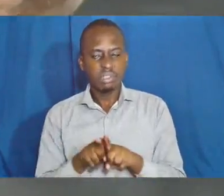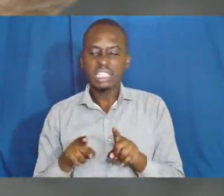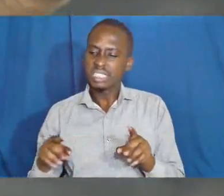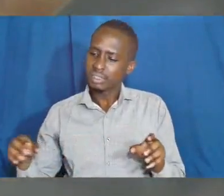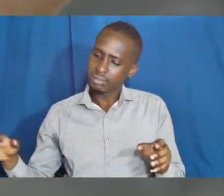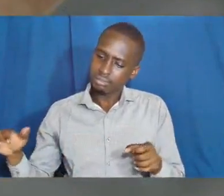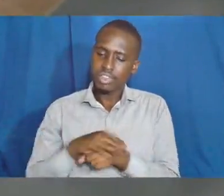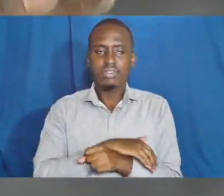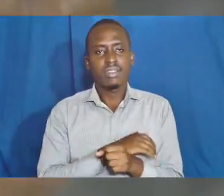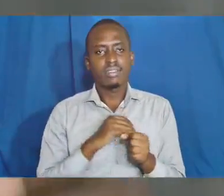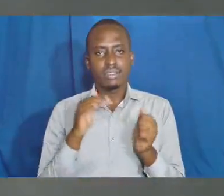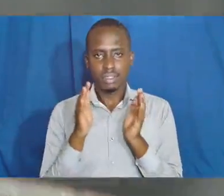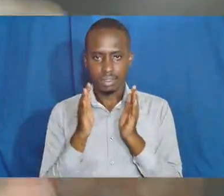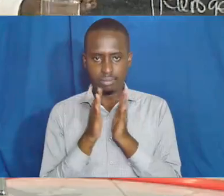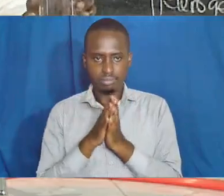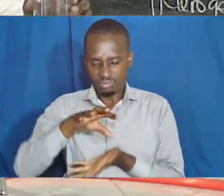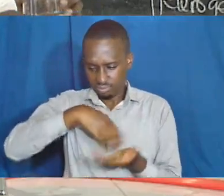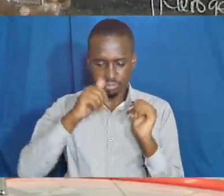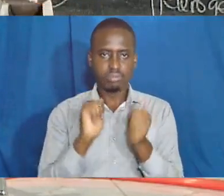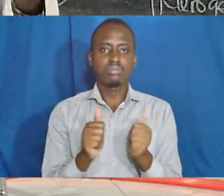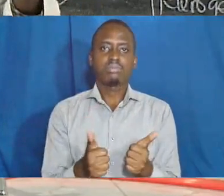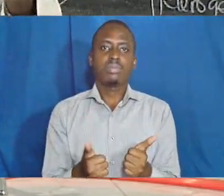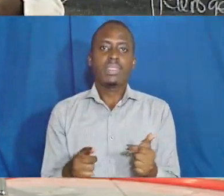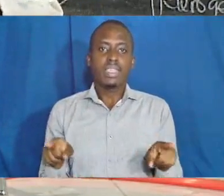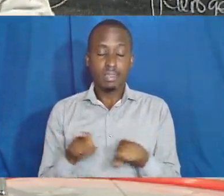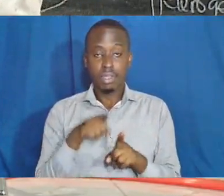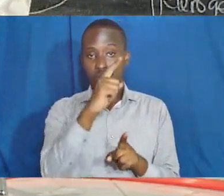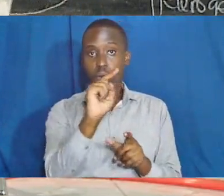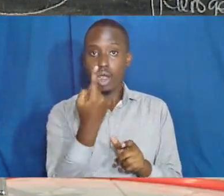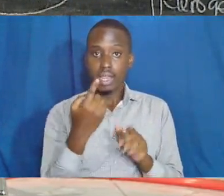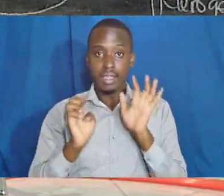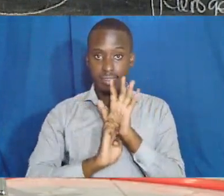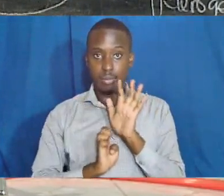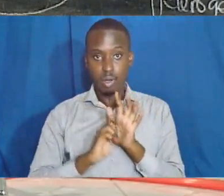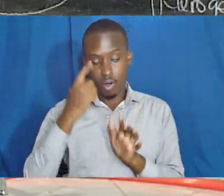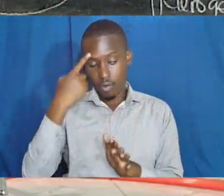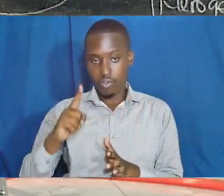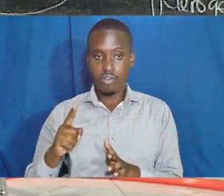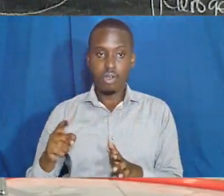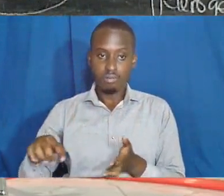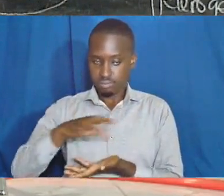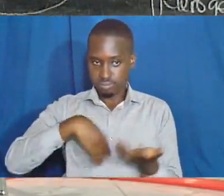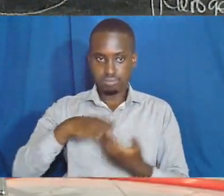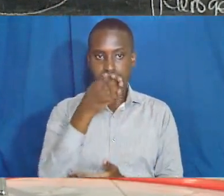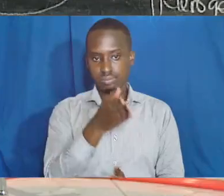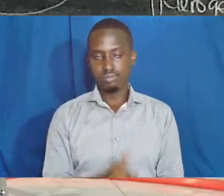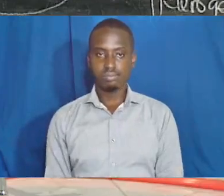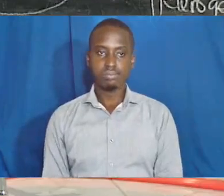uniform. Now, this is one of the examples of homogeneous mixtures. Now, here I